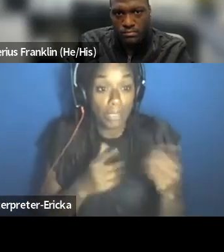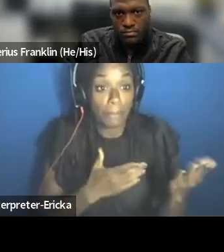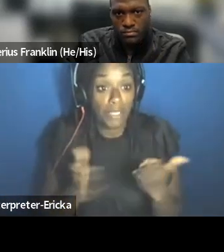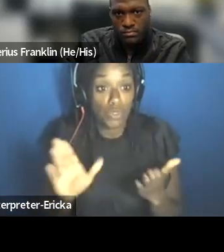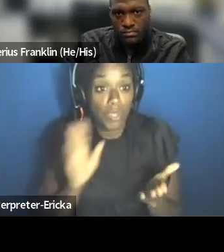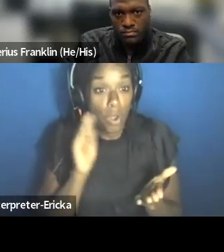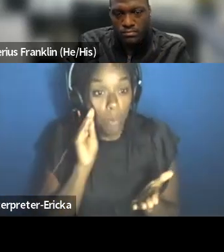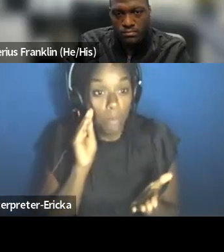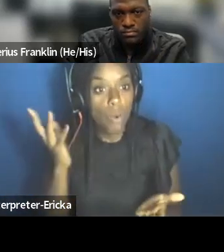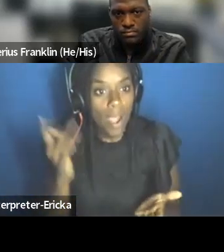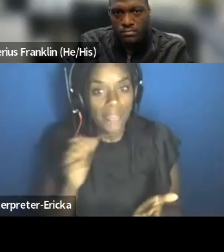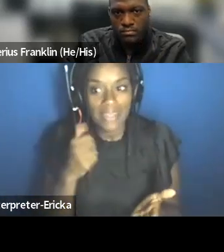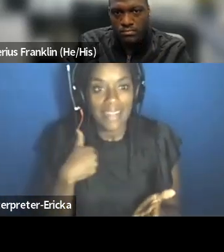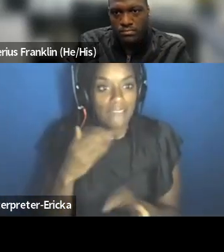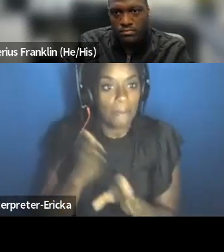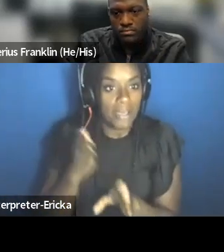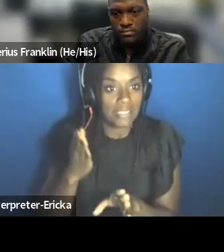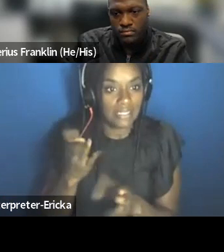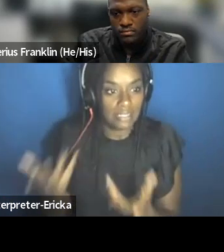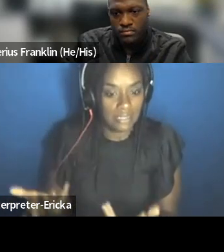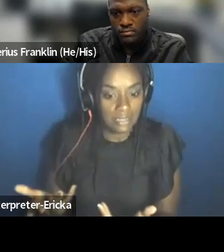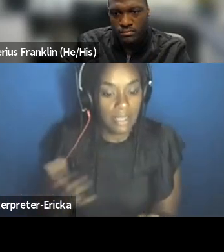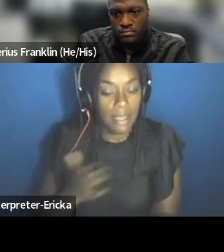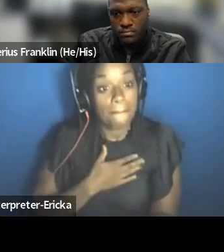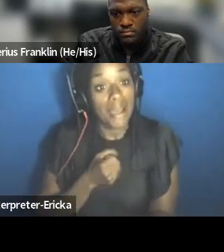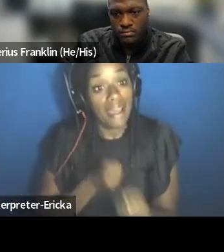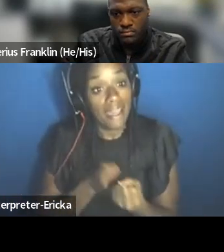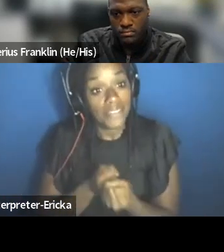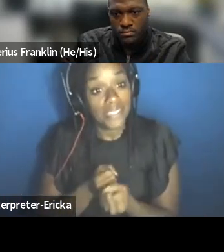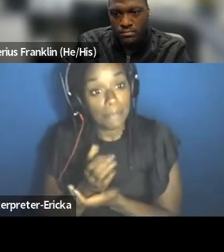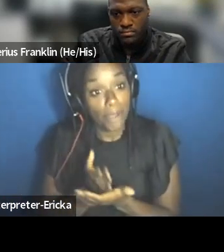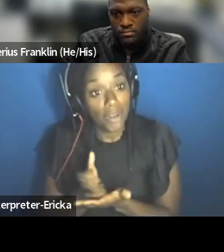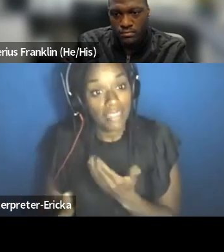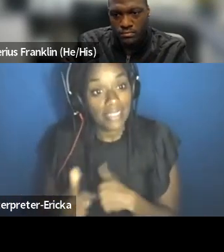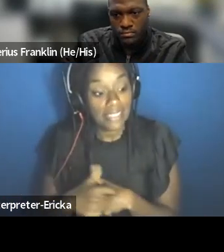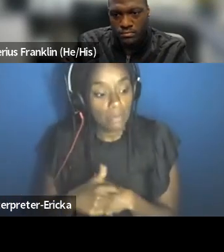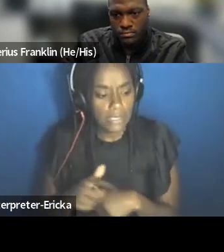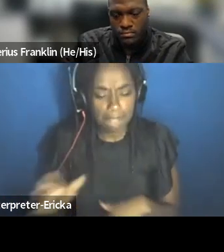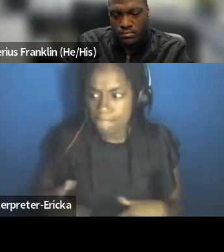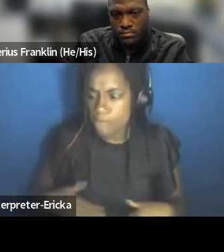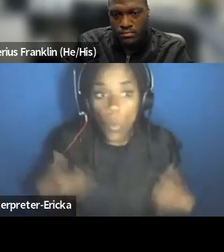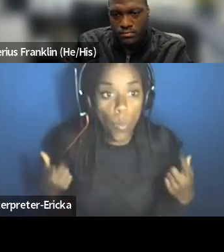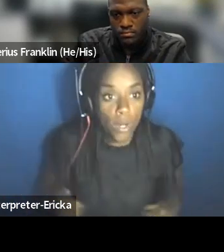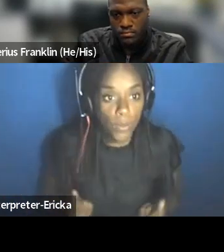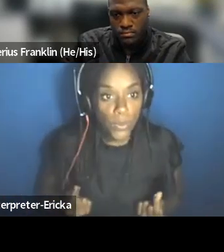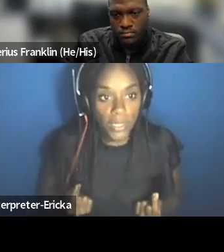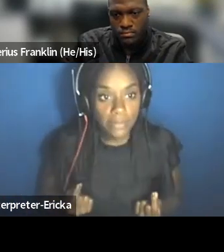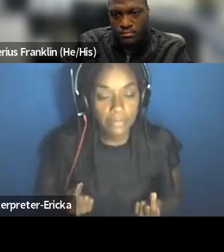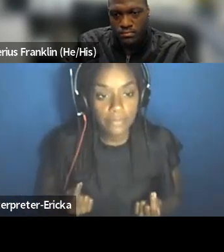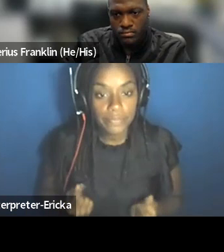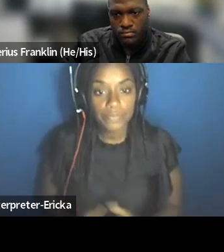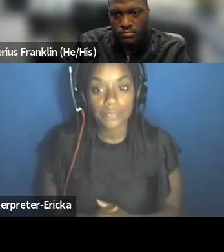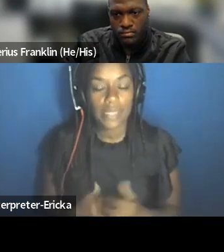not a bus that stopped there. My advocacy piece then was, hi, what are we doing? And so I